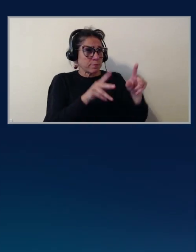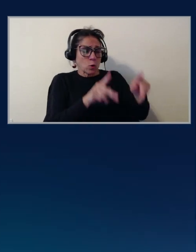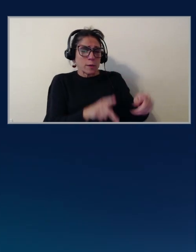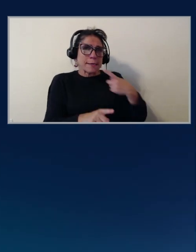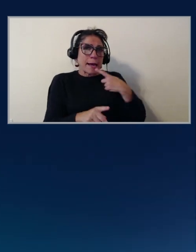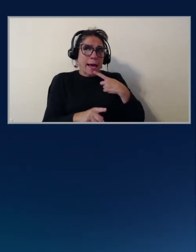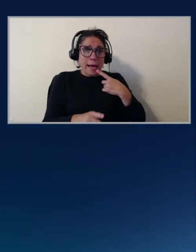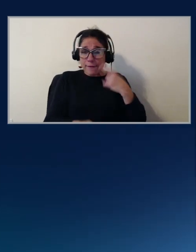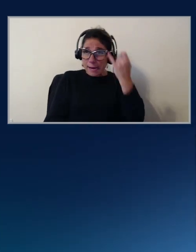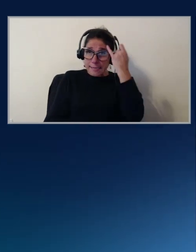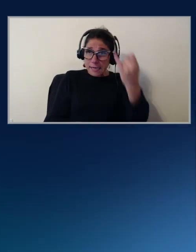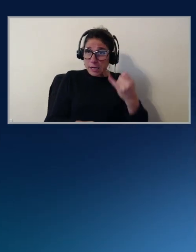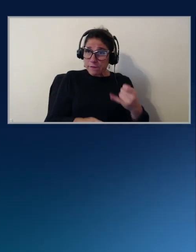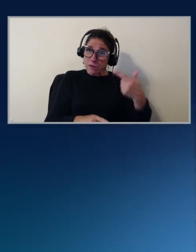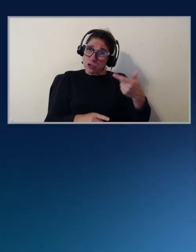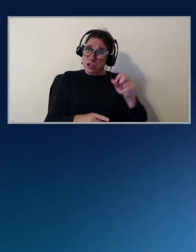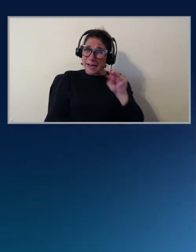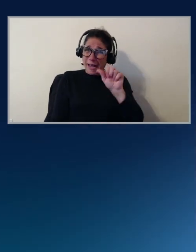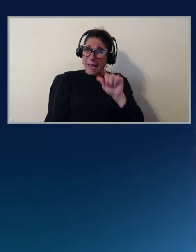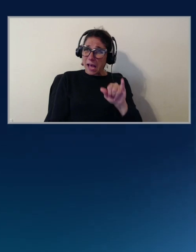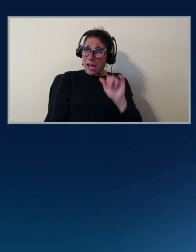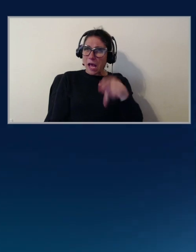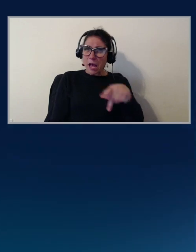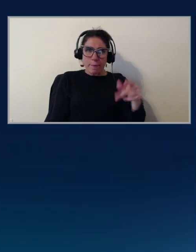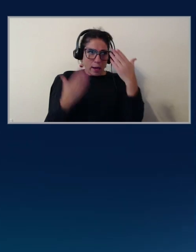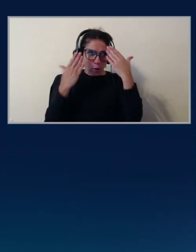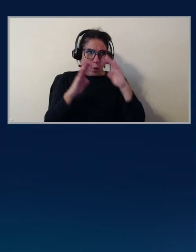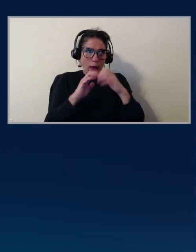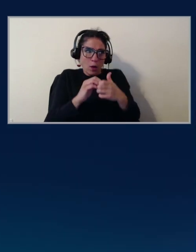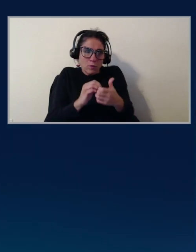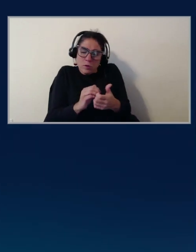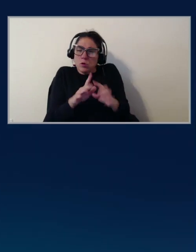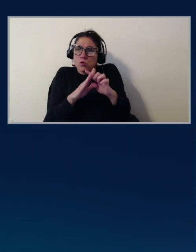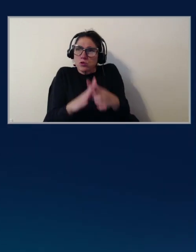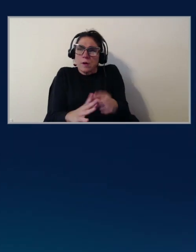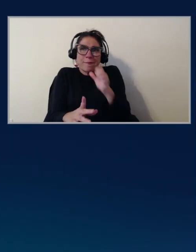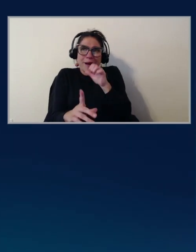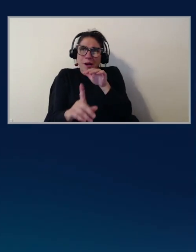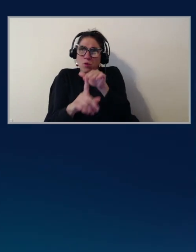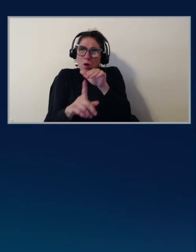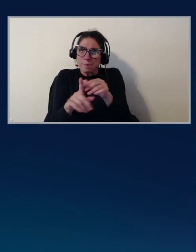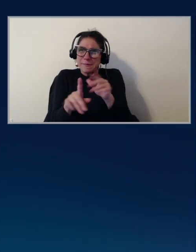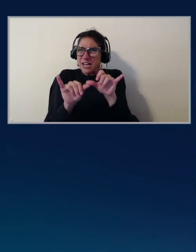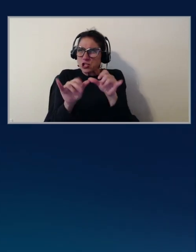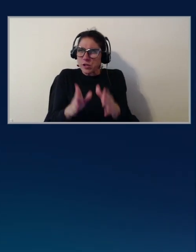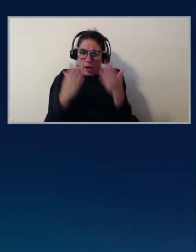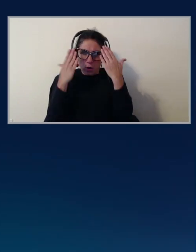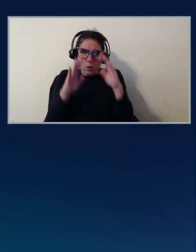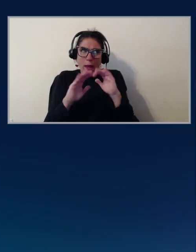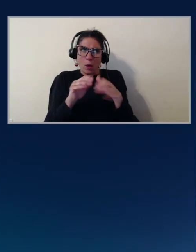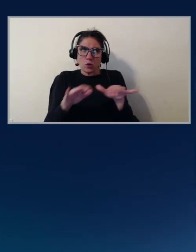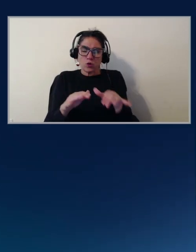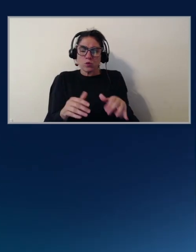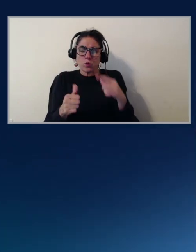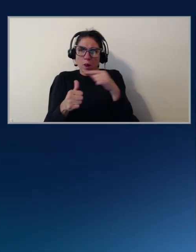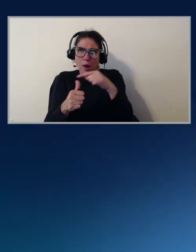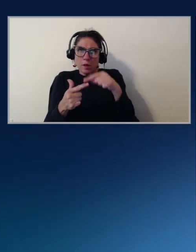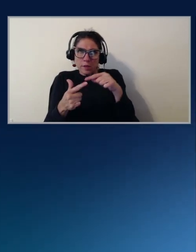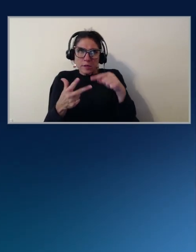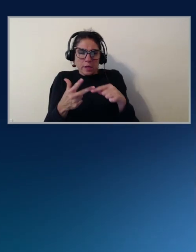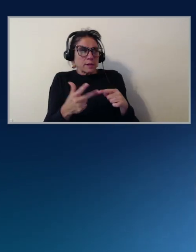generative AI app, and here's my idea, but I don't know where to get started. I'm not a prompt engineer. I don't know how to do X, Y, Z. Handing the reins over to them for